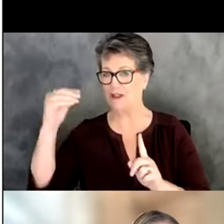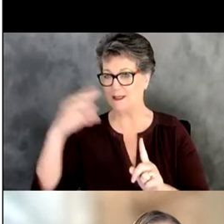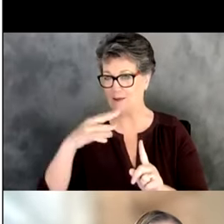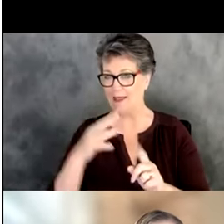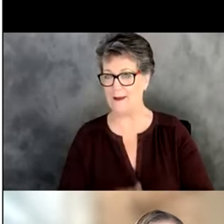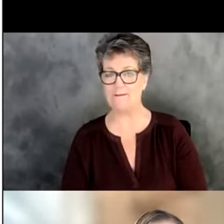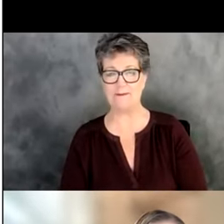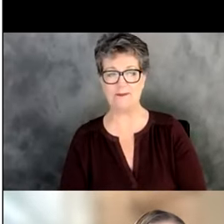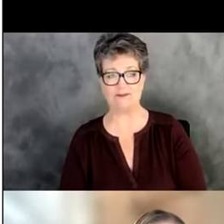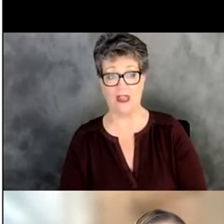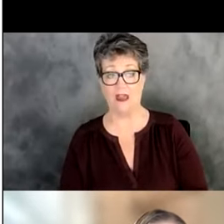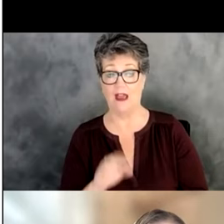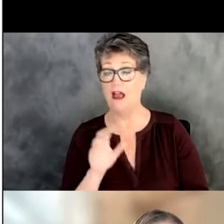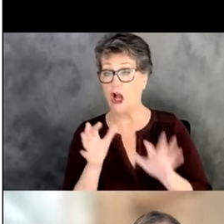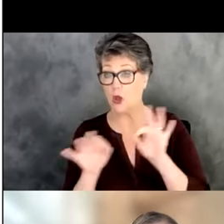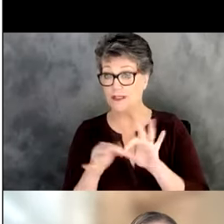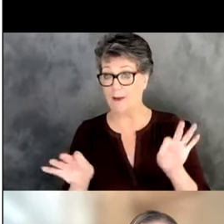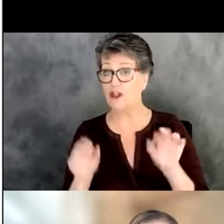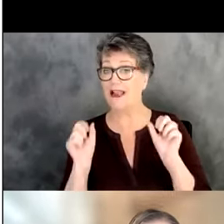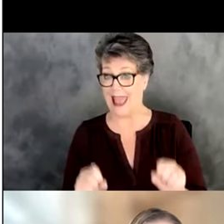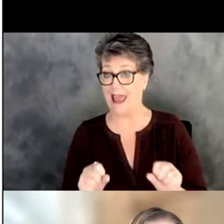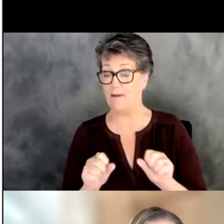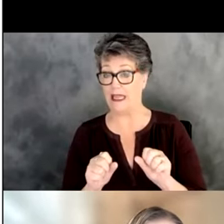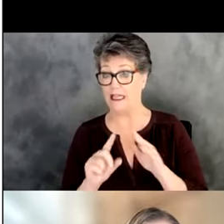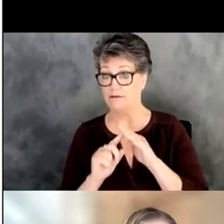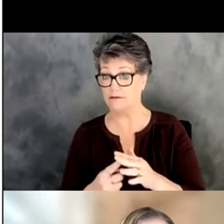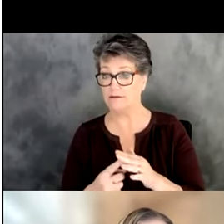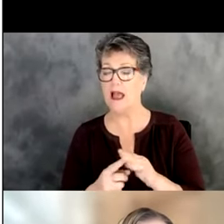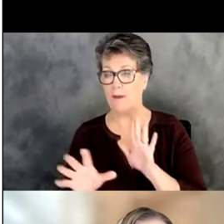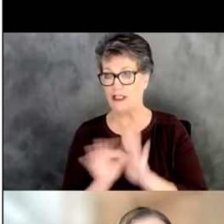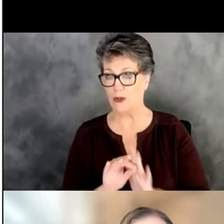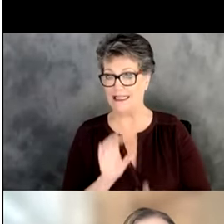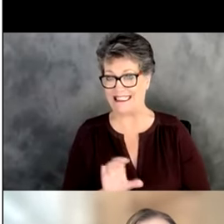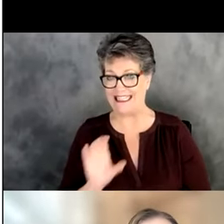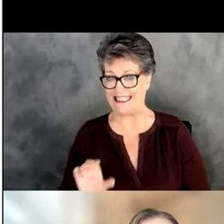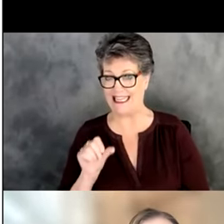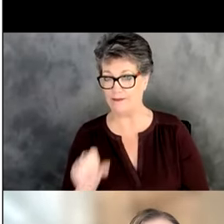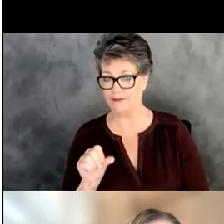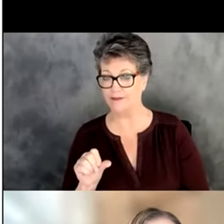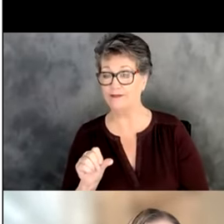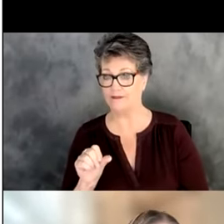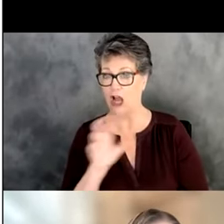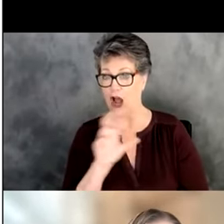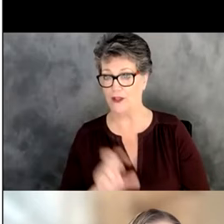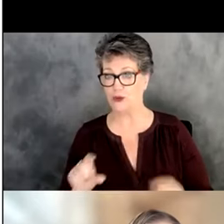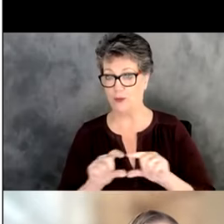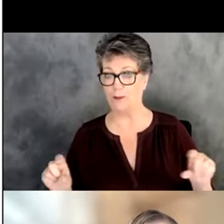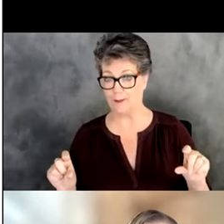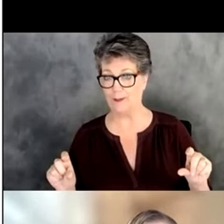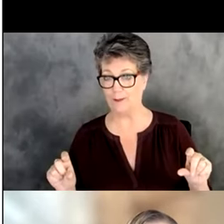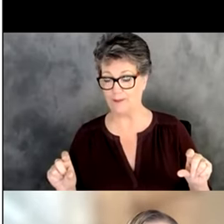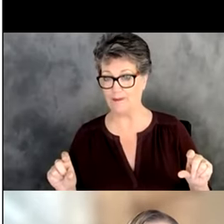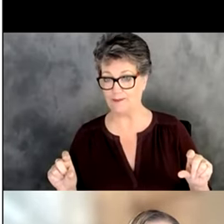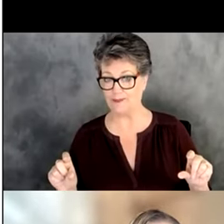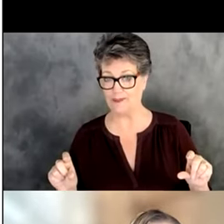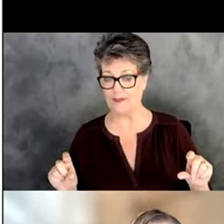there. Closed captioning can be enabled by selecting the closed caption icon on your Zoom toolbar